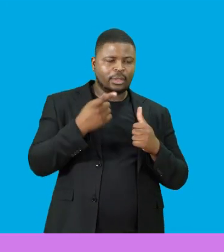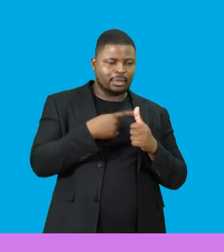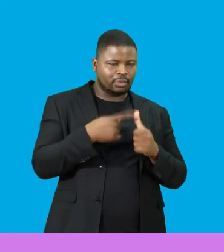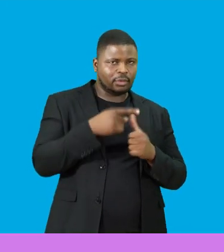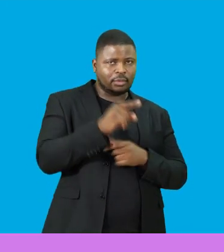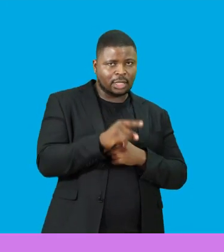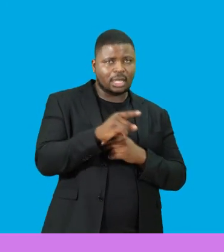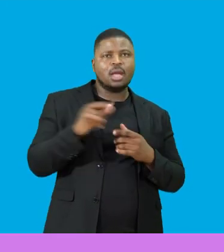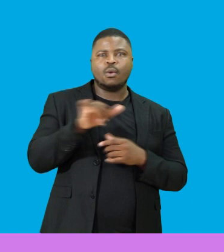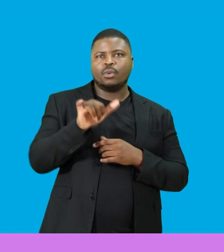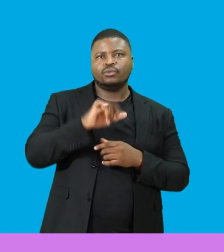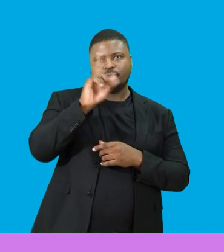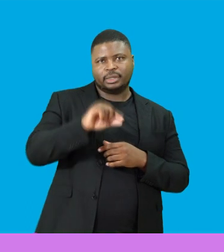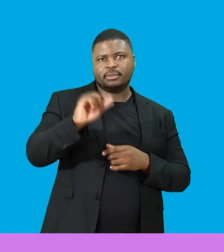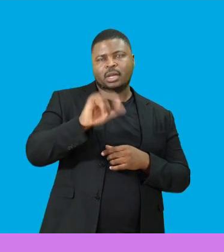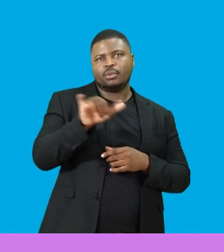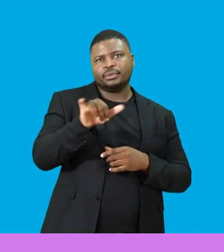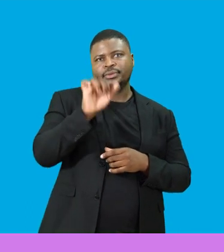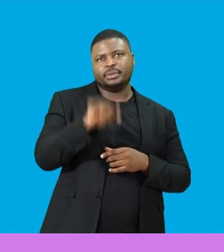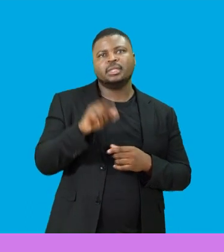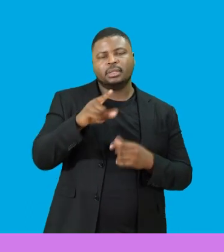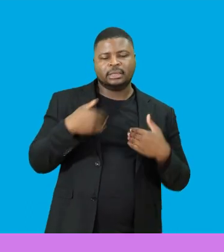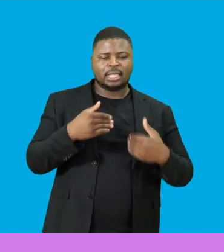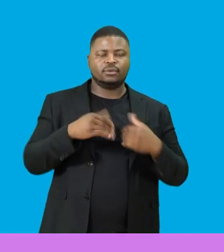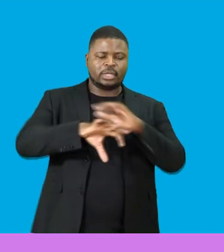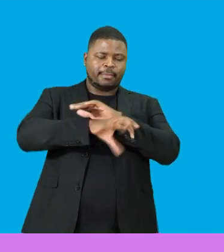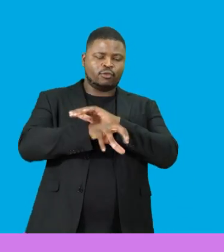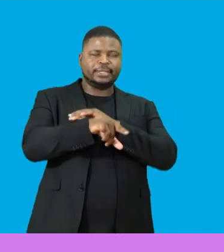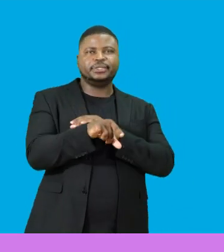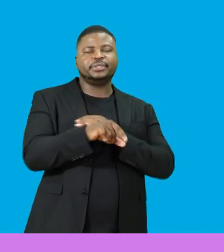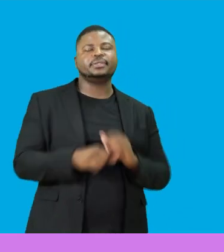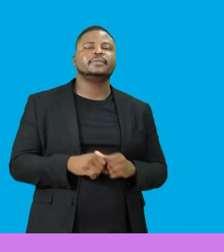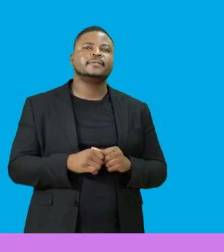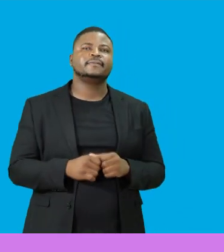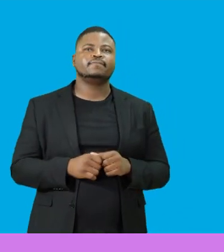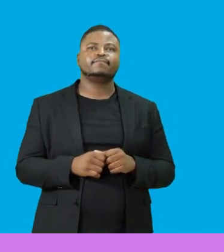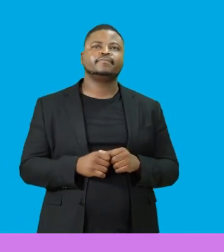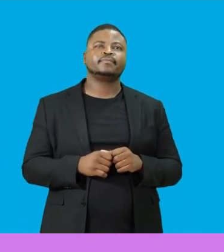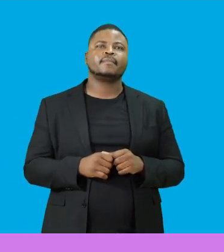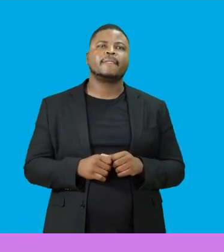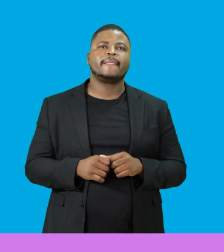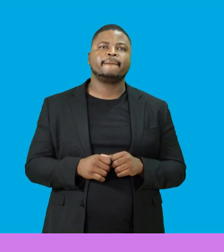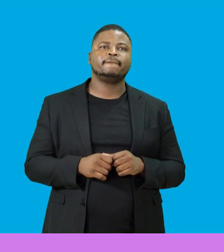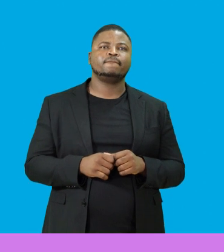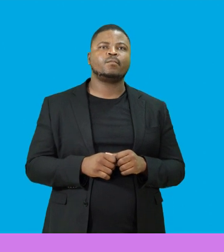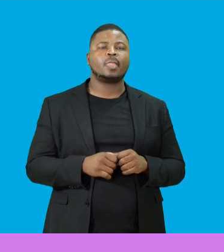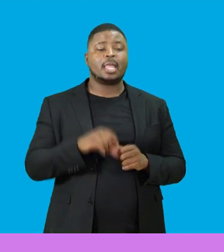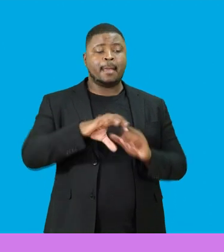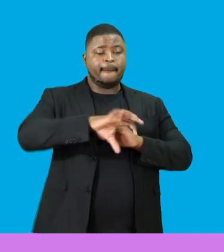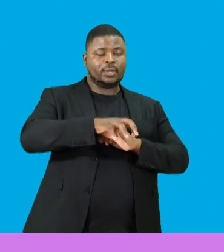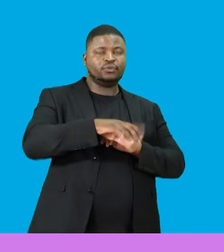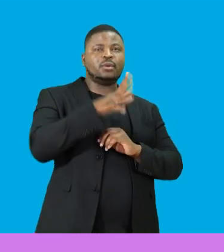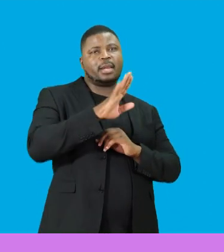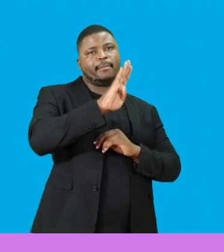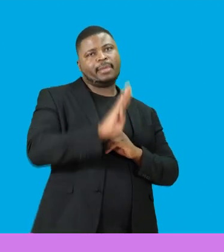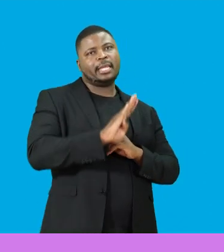do calculations, obviously, to check which one would be cheaper. Let's start with the branch. At a branch,